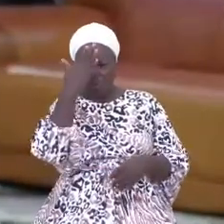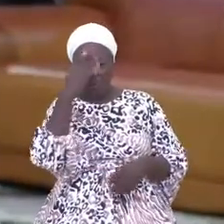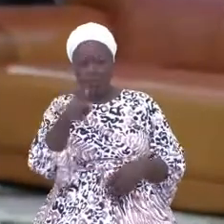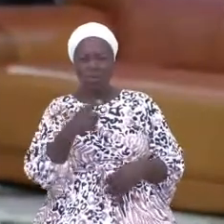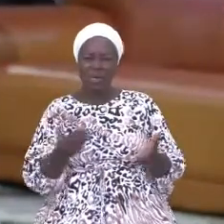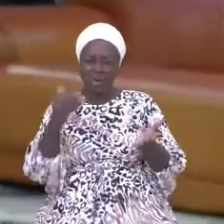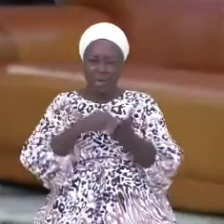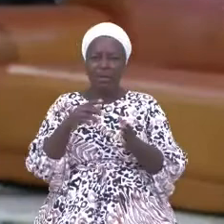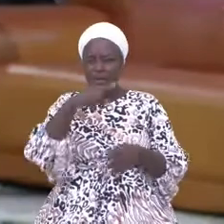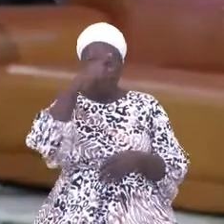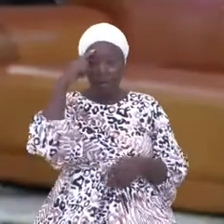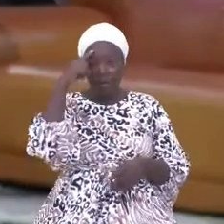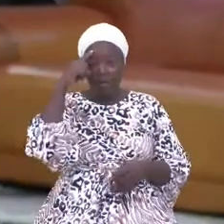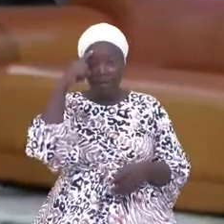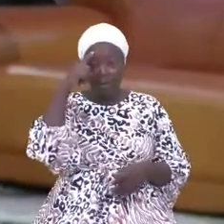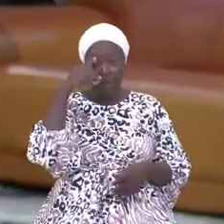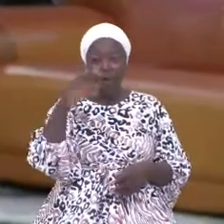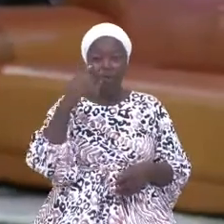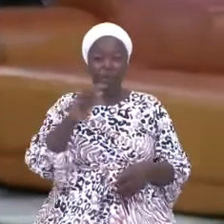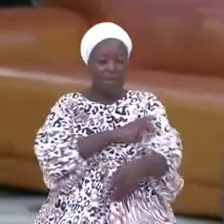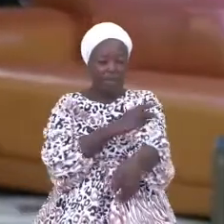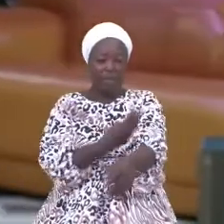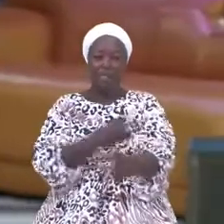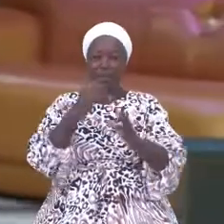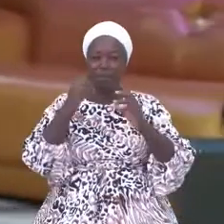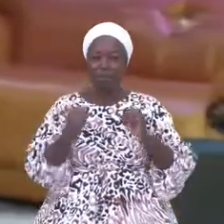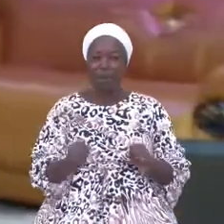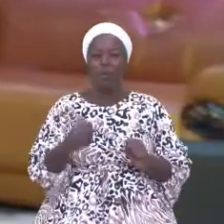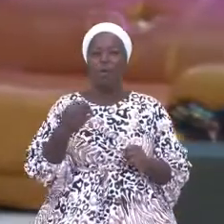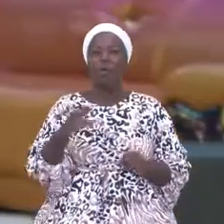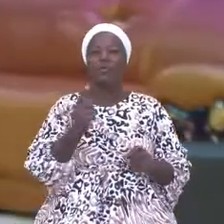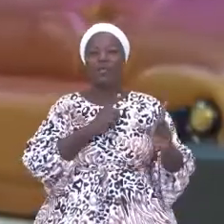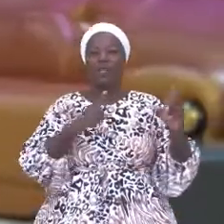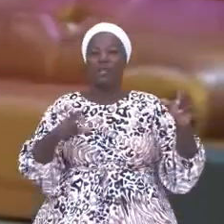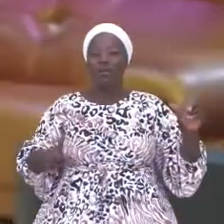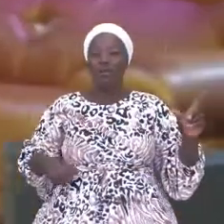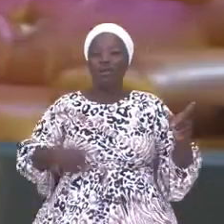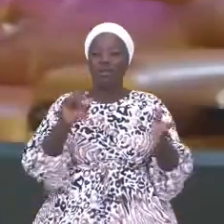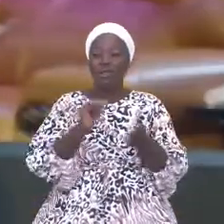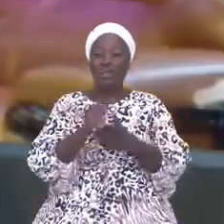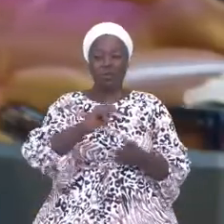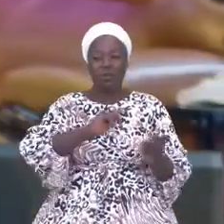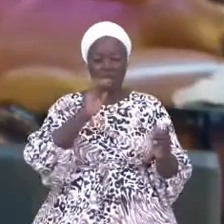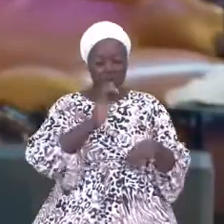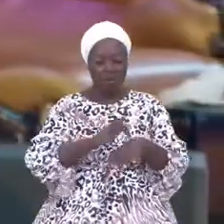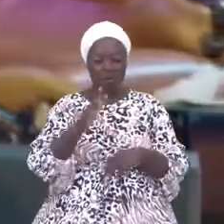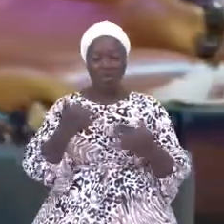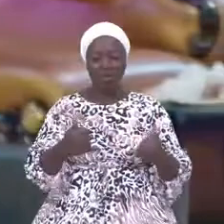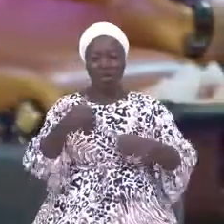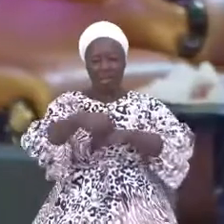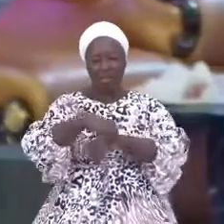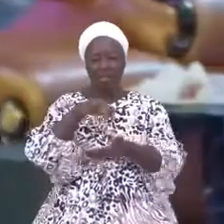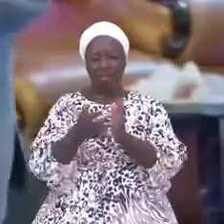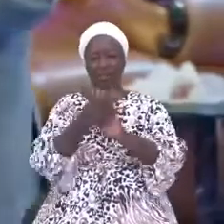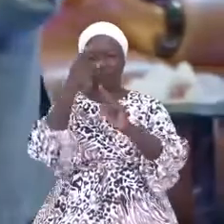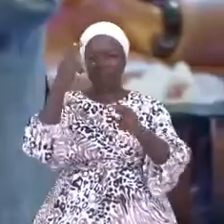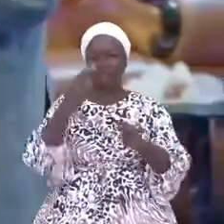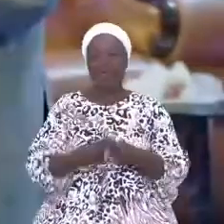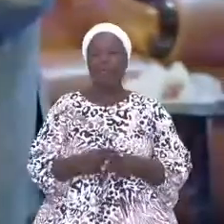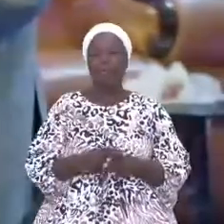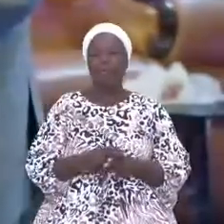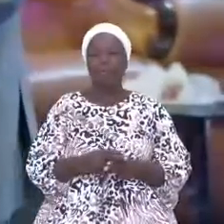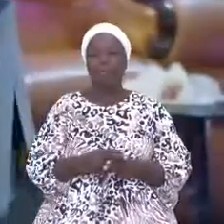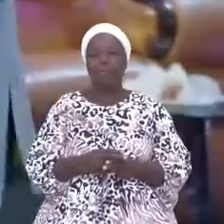you because of the mighty power of the Lord that will touch you tonight in Jesus'